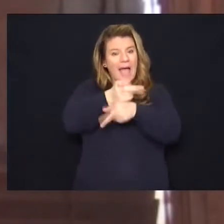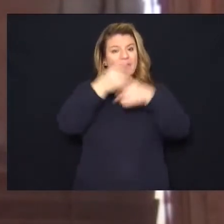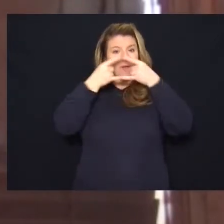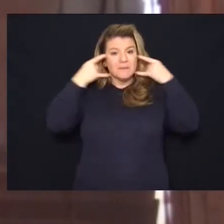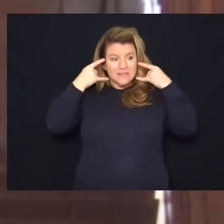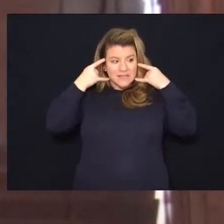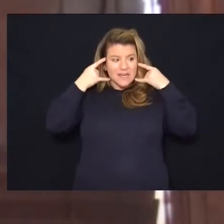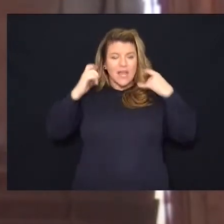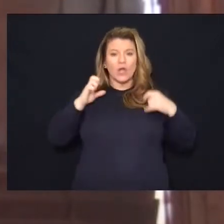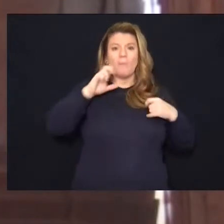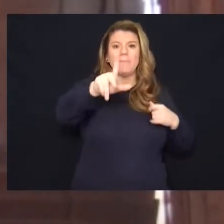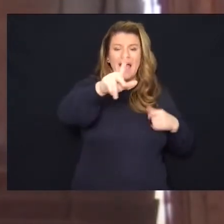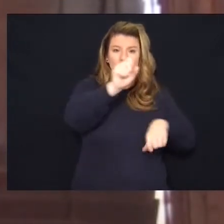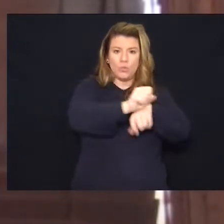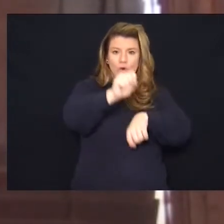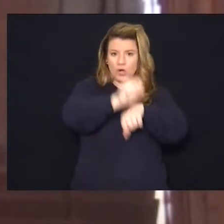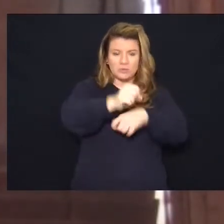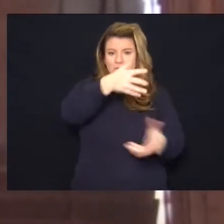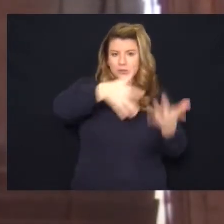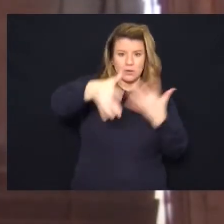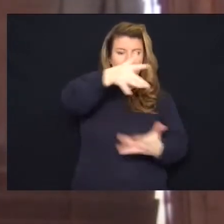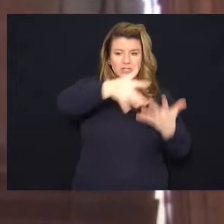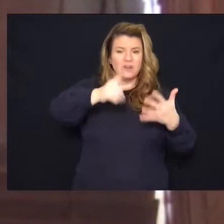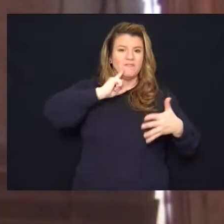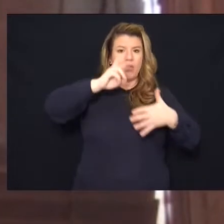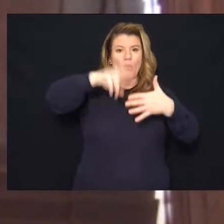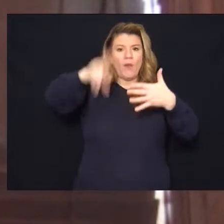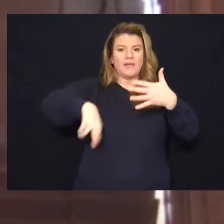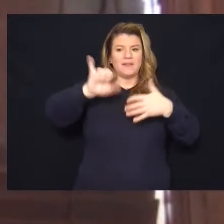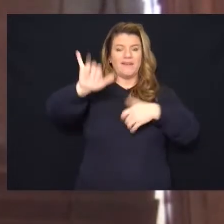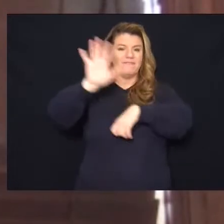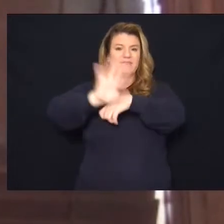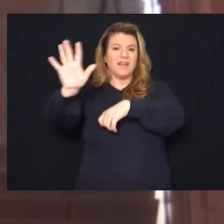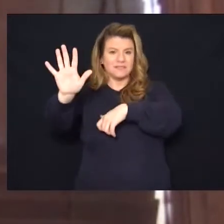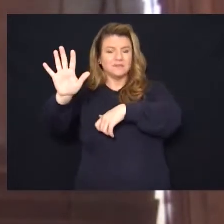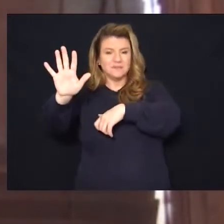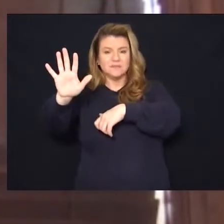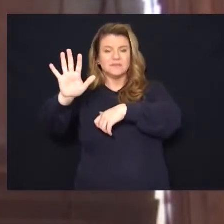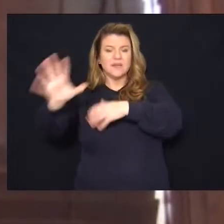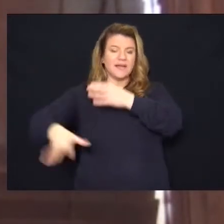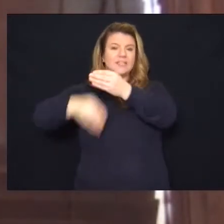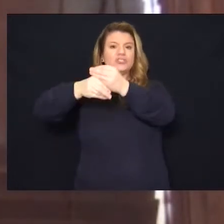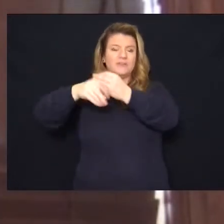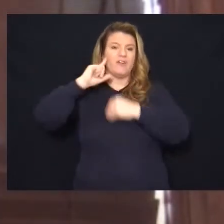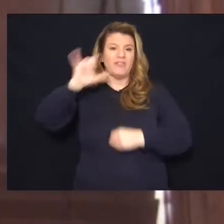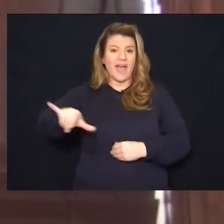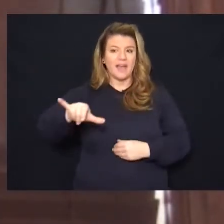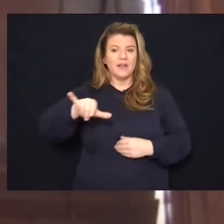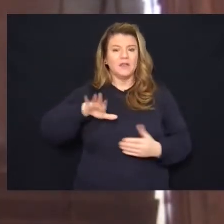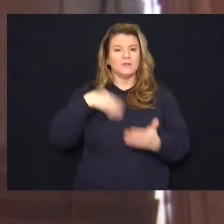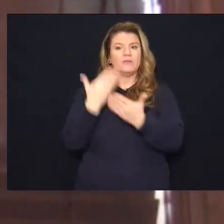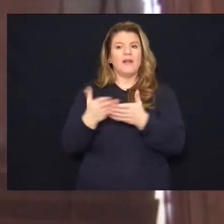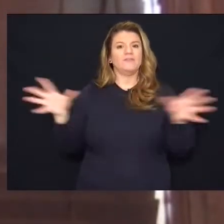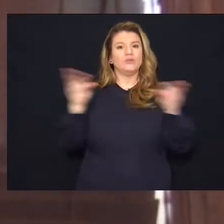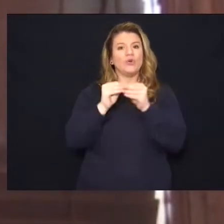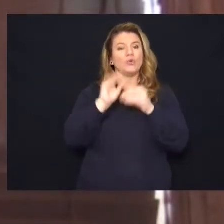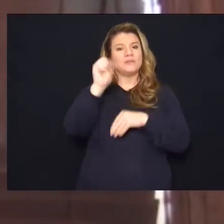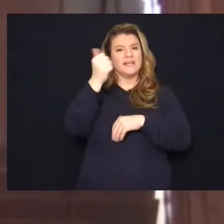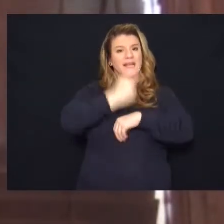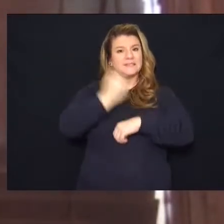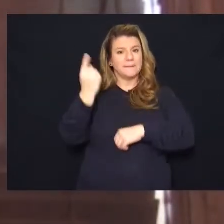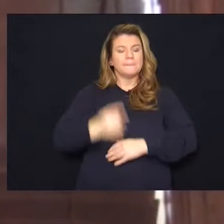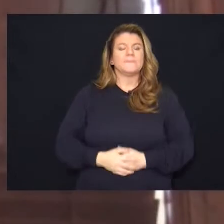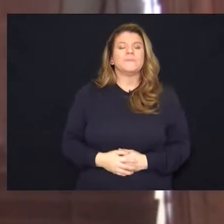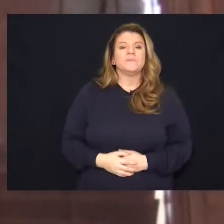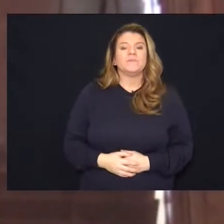the circulation for the residual, 5 day addition to get to the total of 10 days.